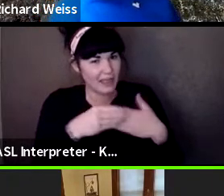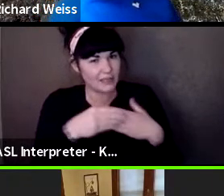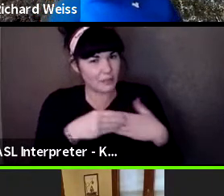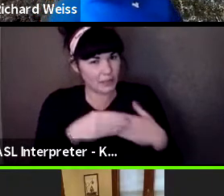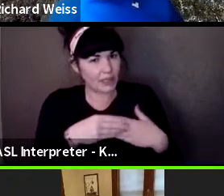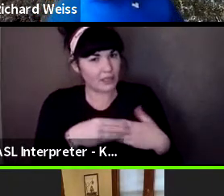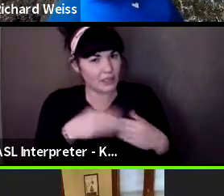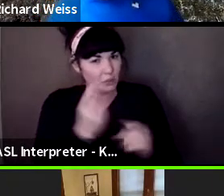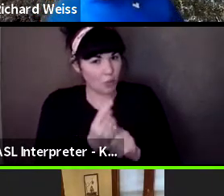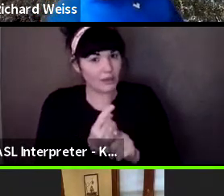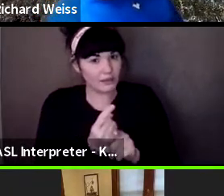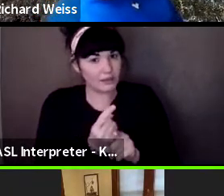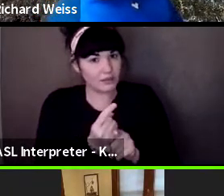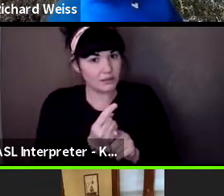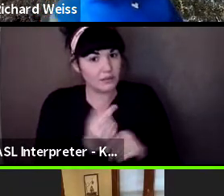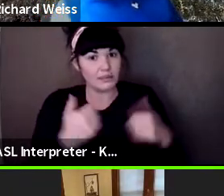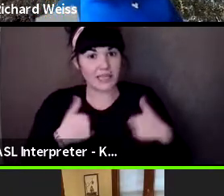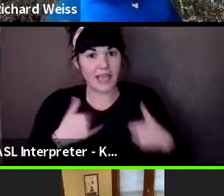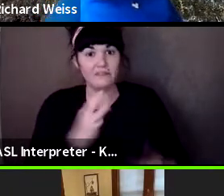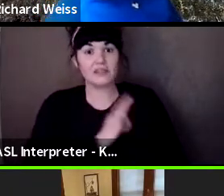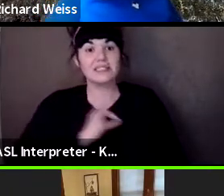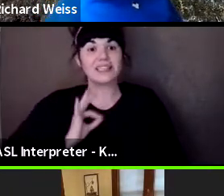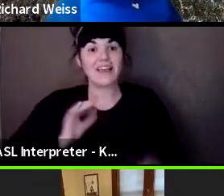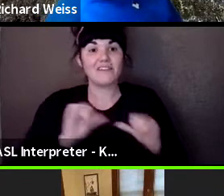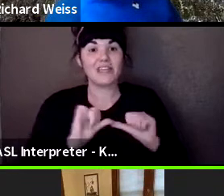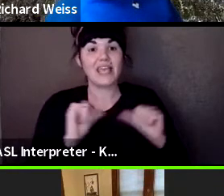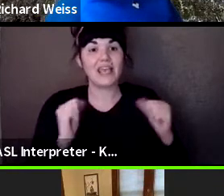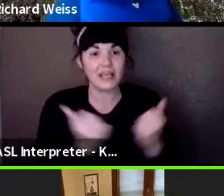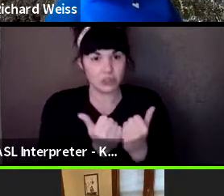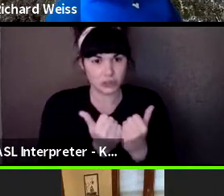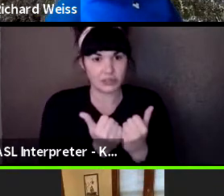to have a staffing agency. So I